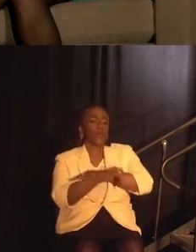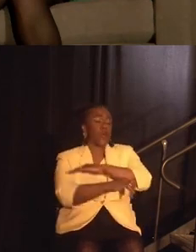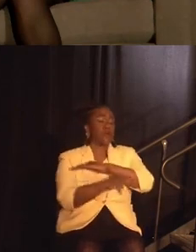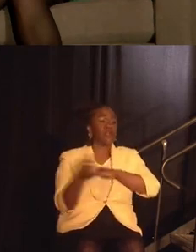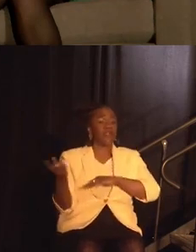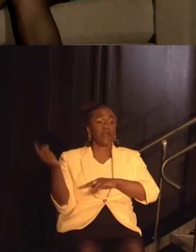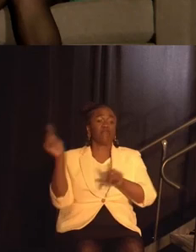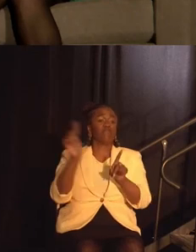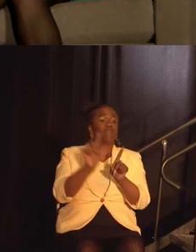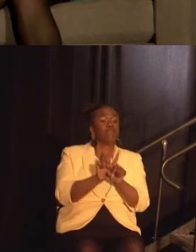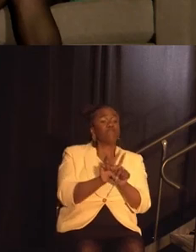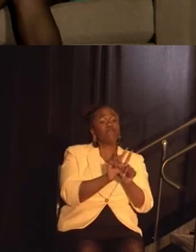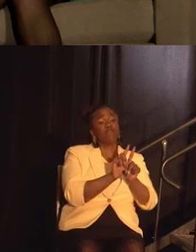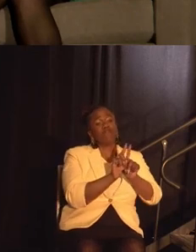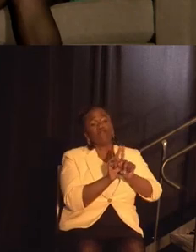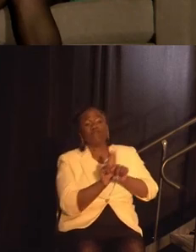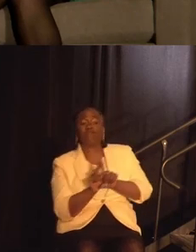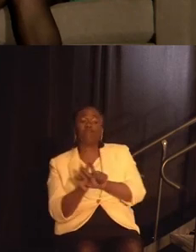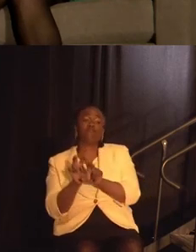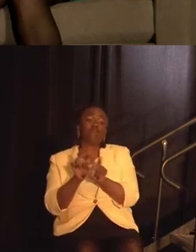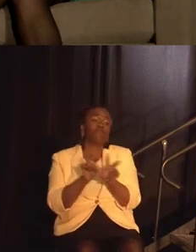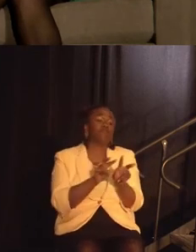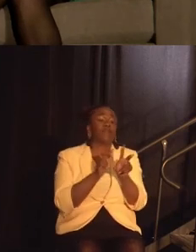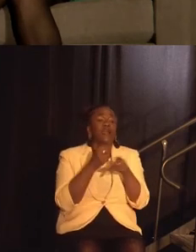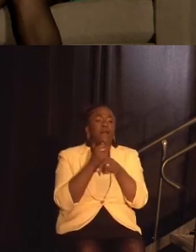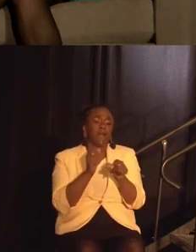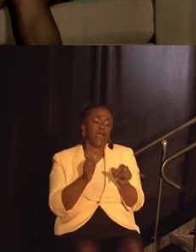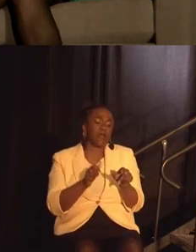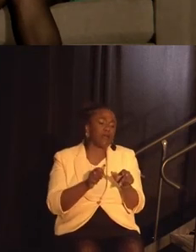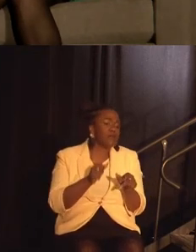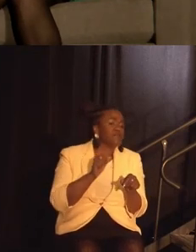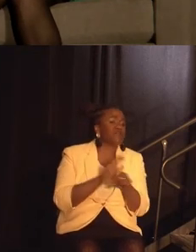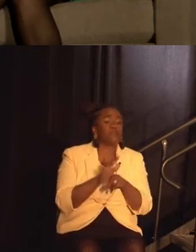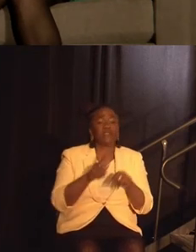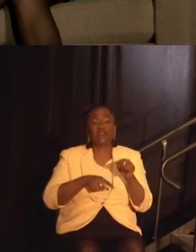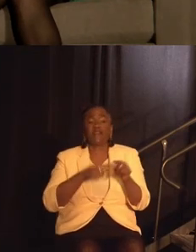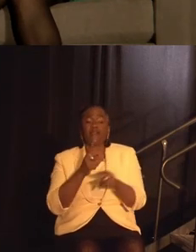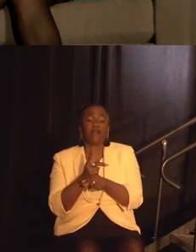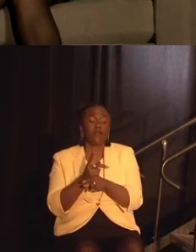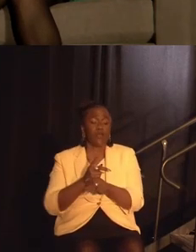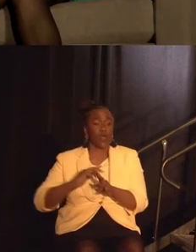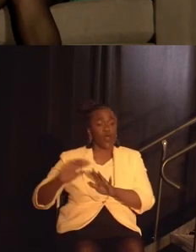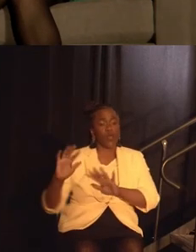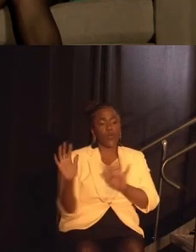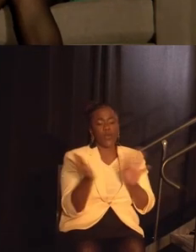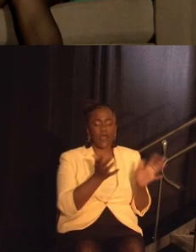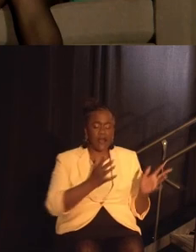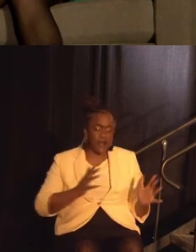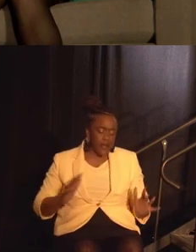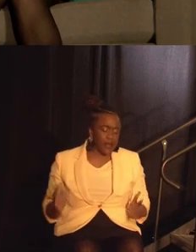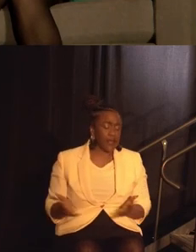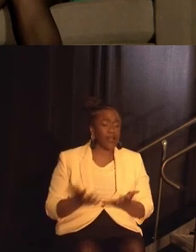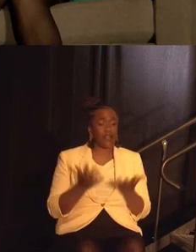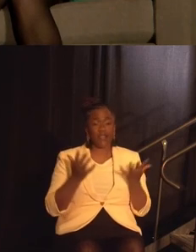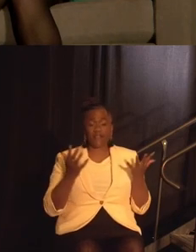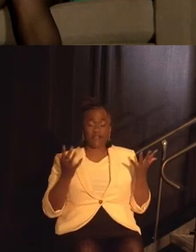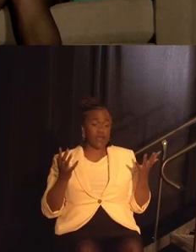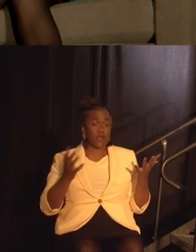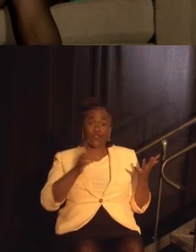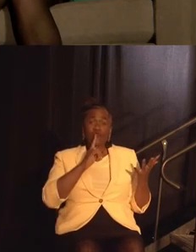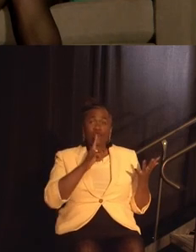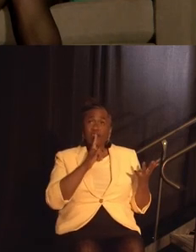lean against each other in the high dunes and make promises they couldn't keep. They let the wind lift those promises up, caught in